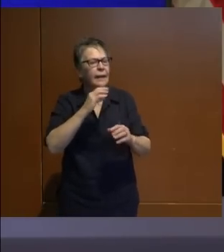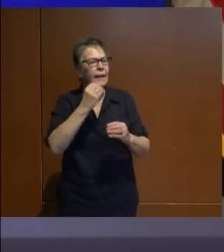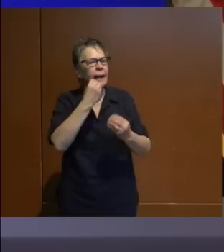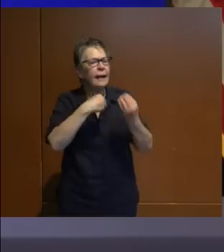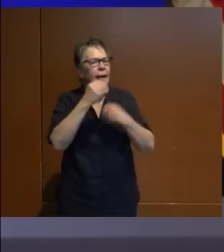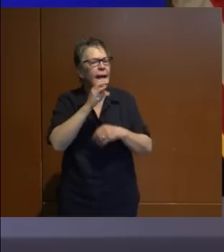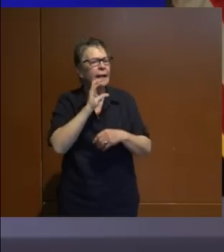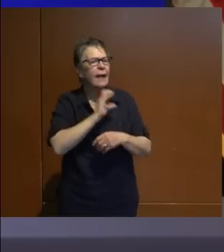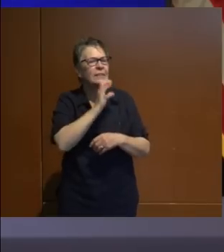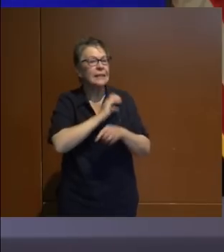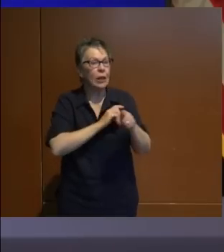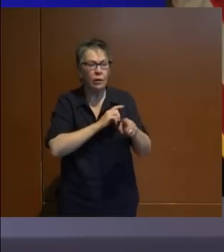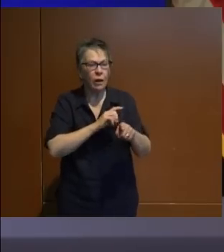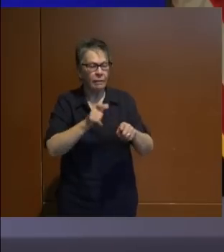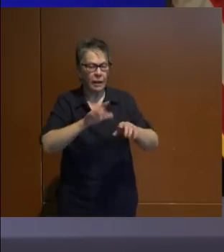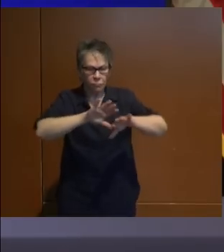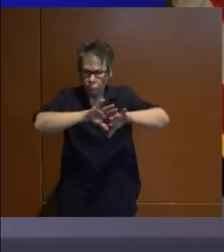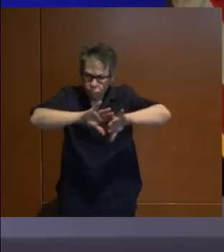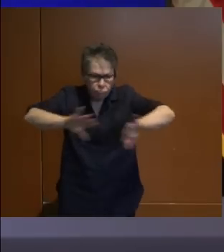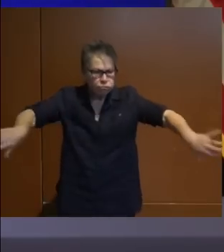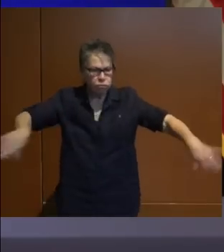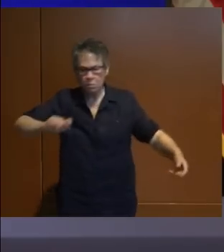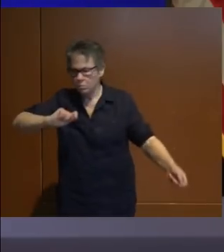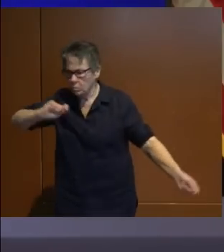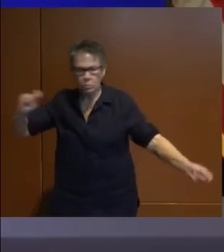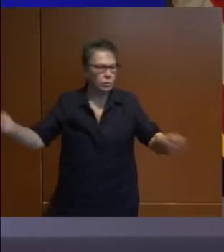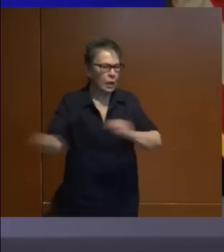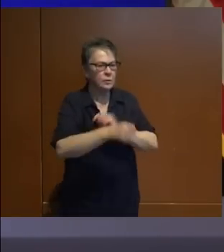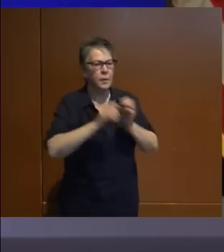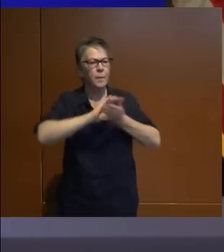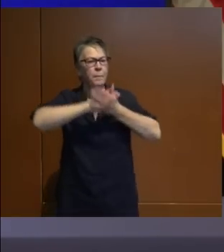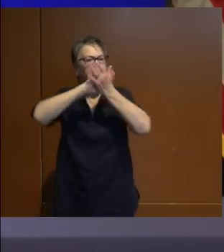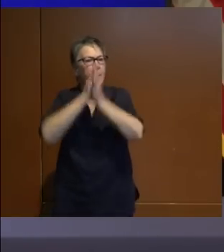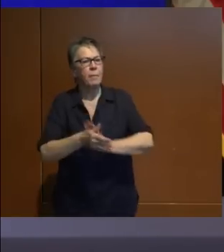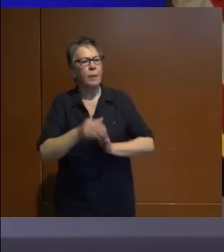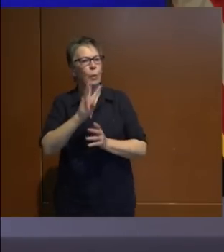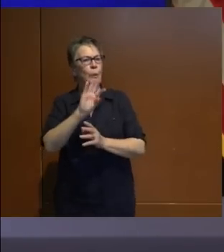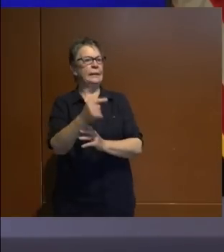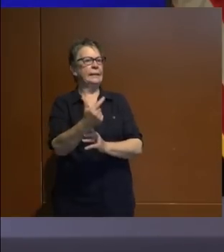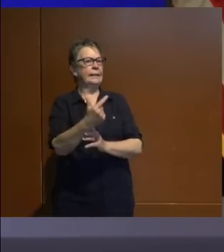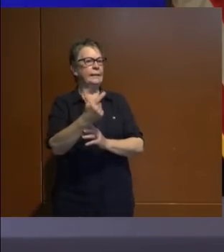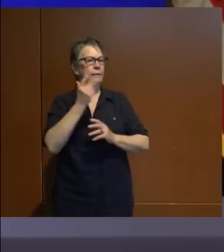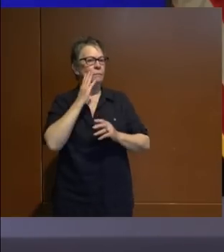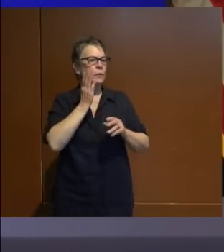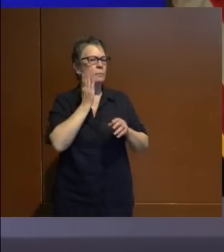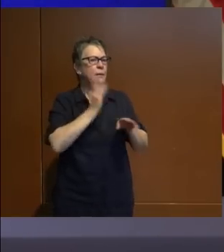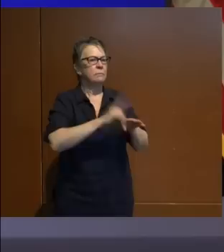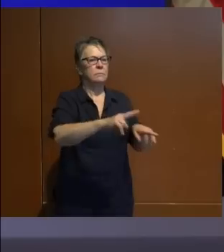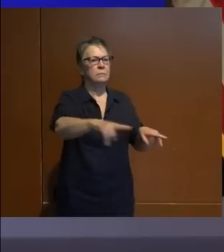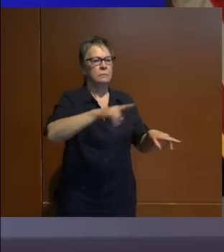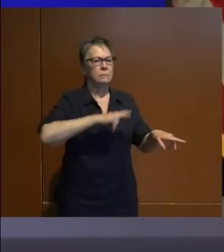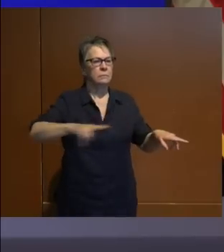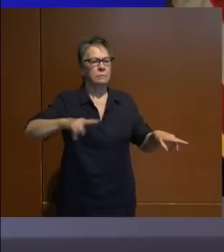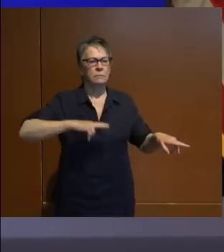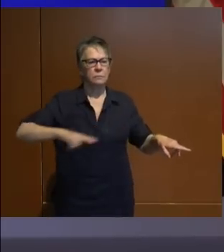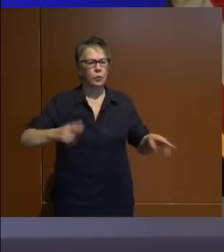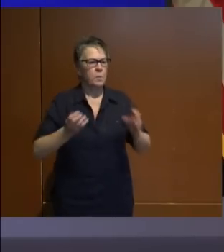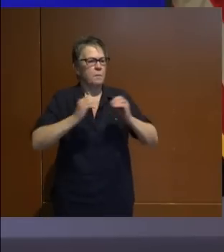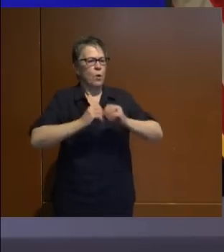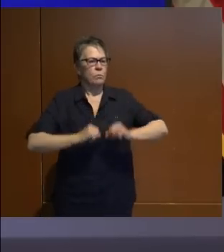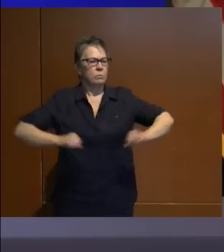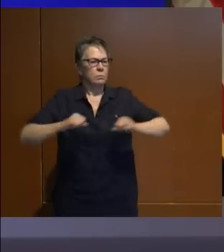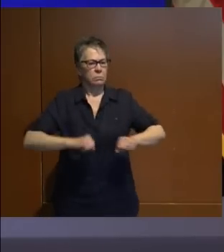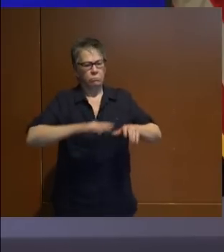our lives. Let there be no doubt about it. And the three areas of concern, I'd say as a non-medical